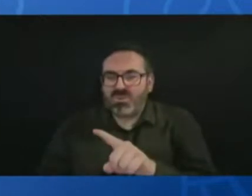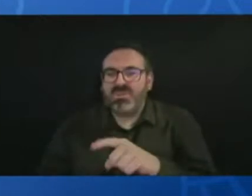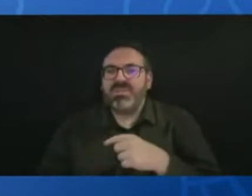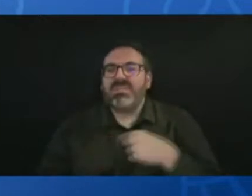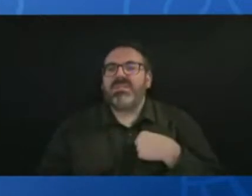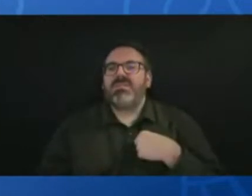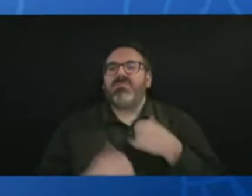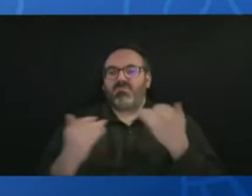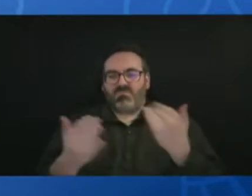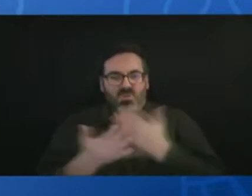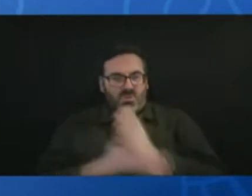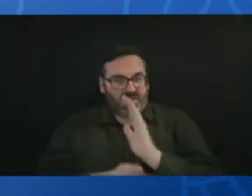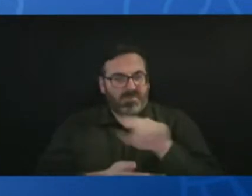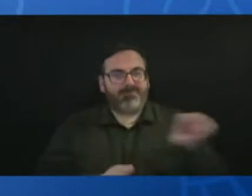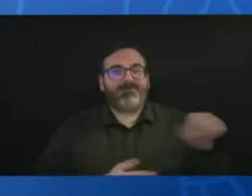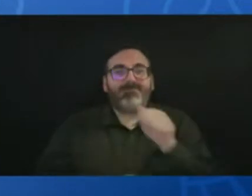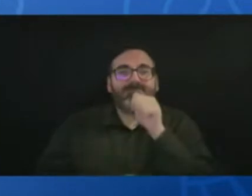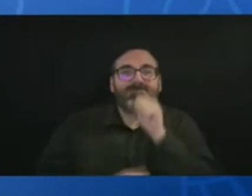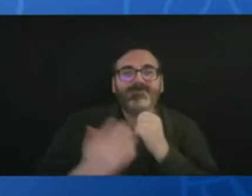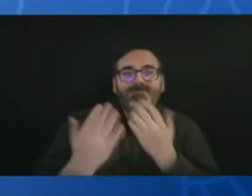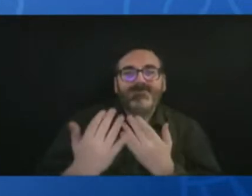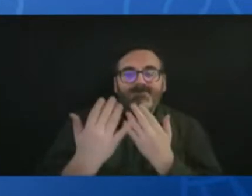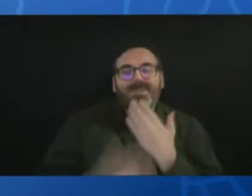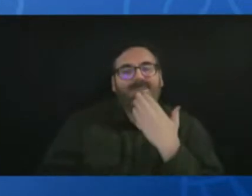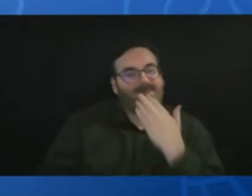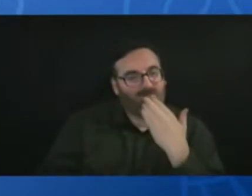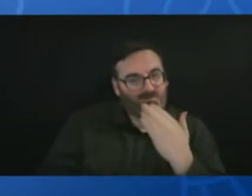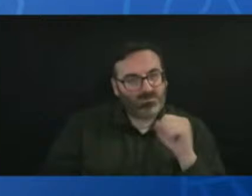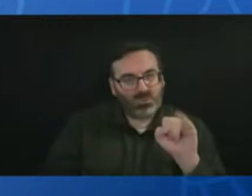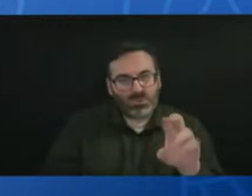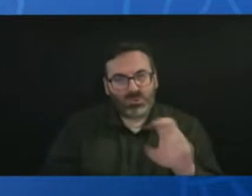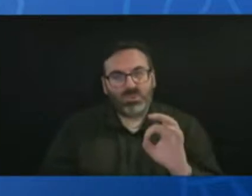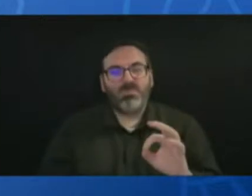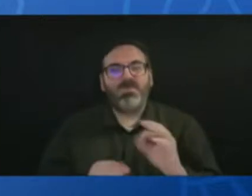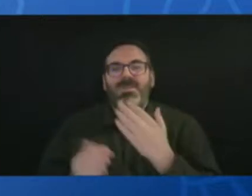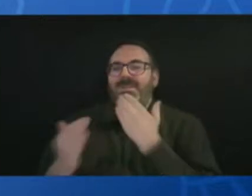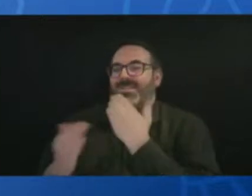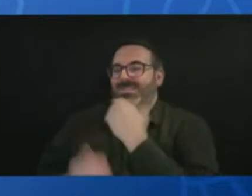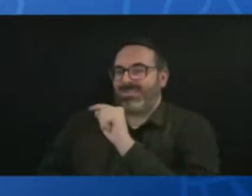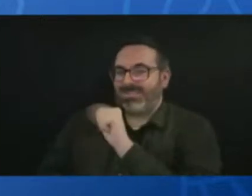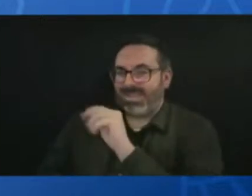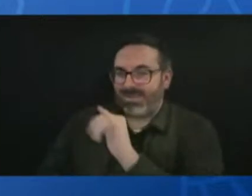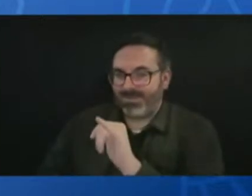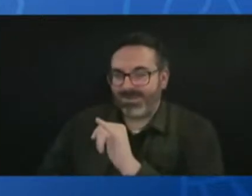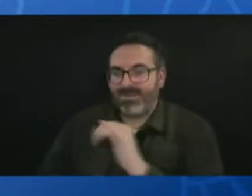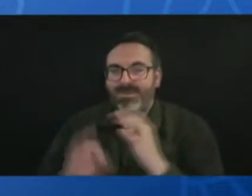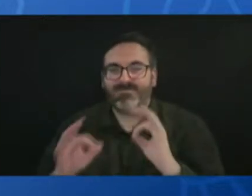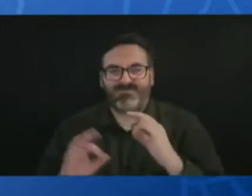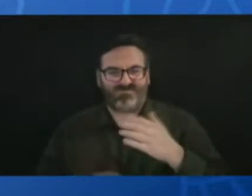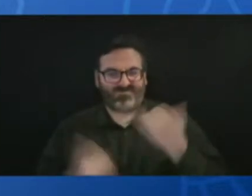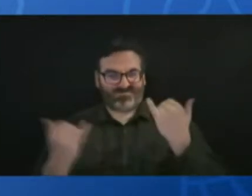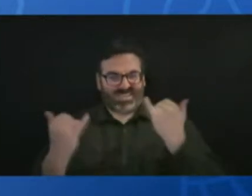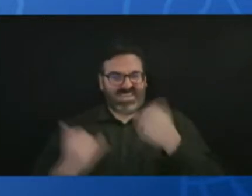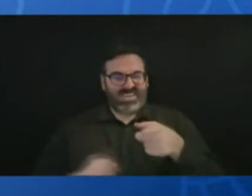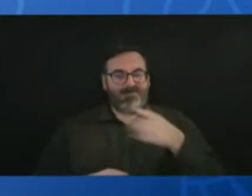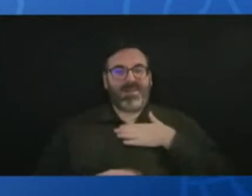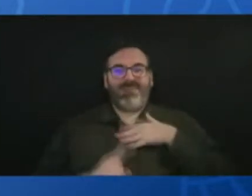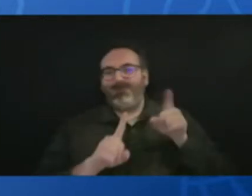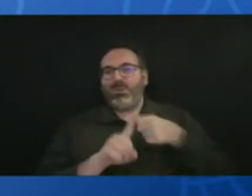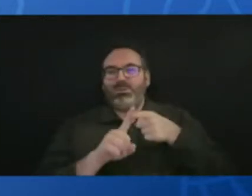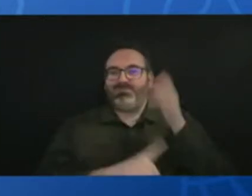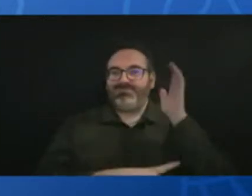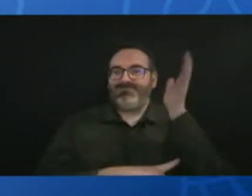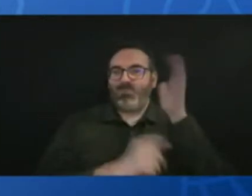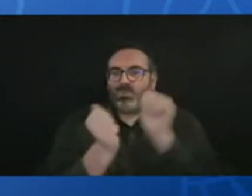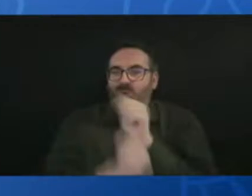sir. Thanks, Tammy. Since this is my first briefing with you, Leon Bruno, AFP. Excellent. Thank you, sir. Everyone appreciate it.